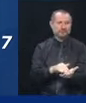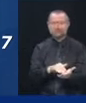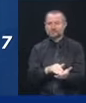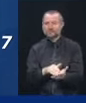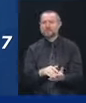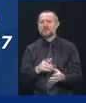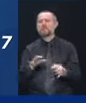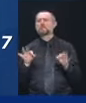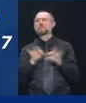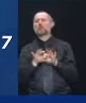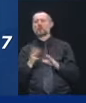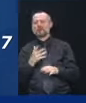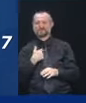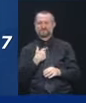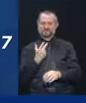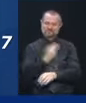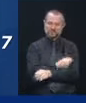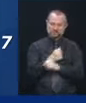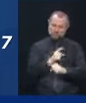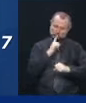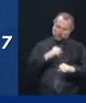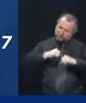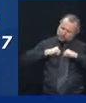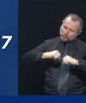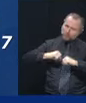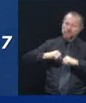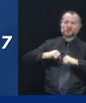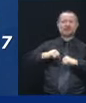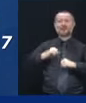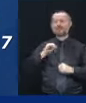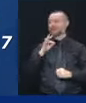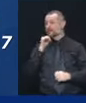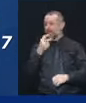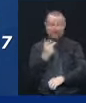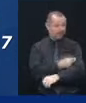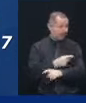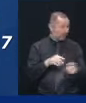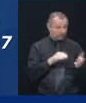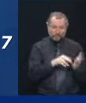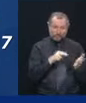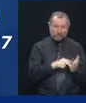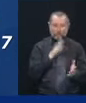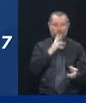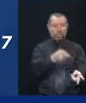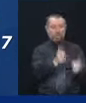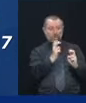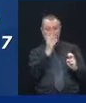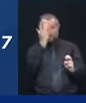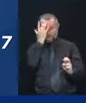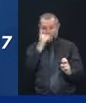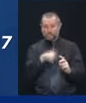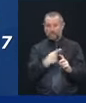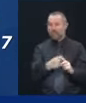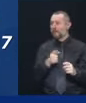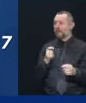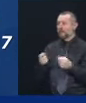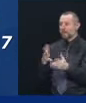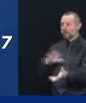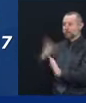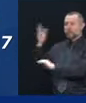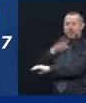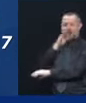they get it. And if they get sick, the hospital capacity comes down. We went from